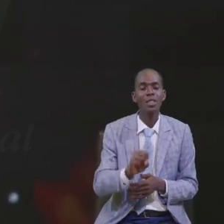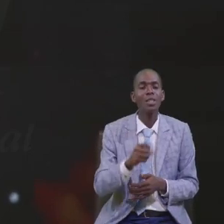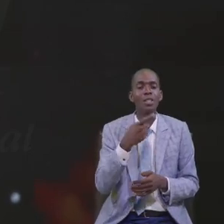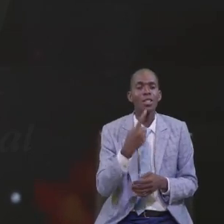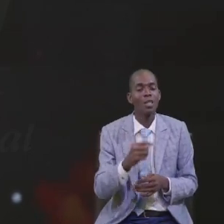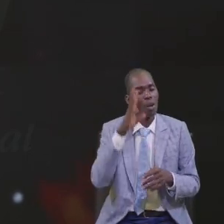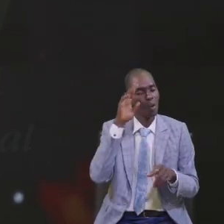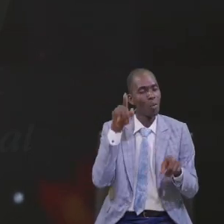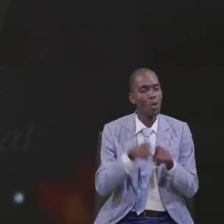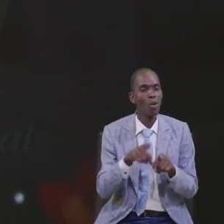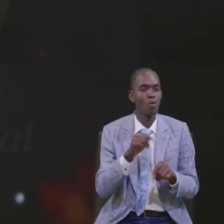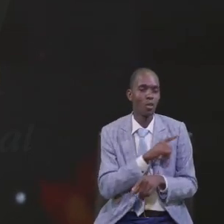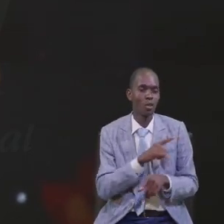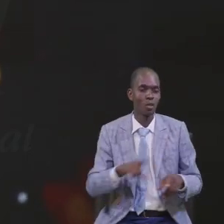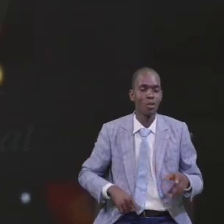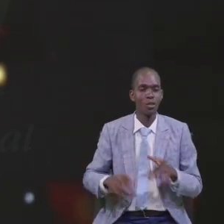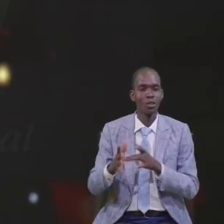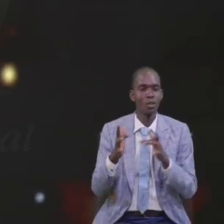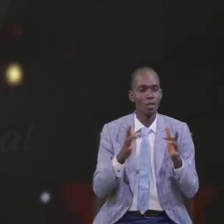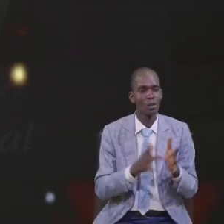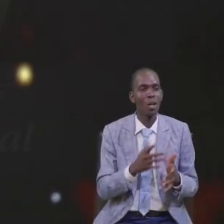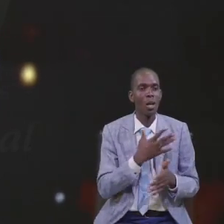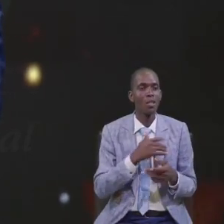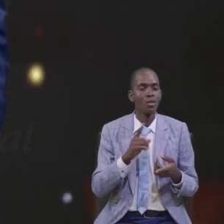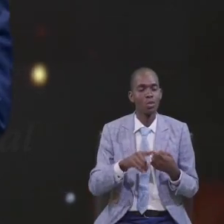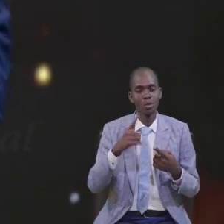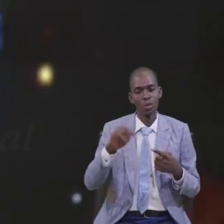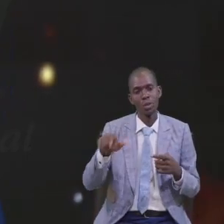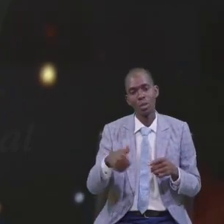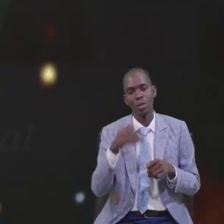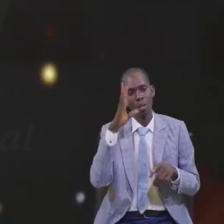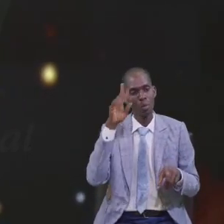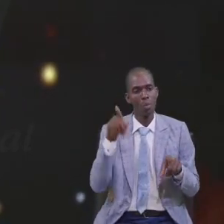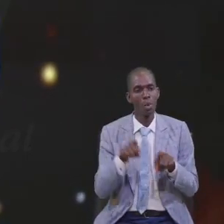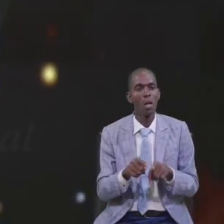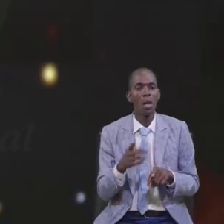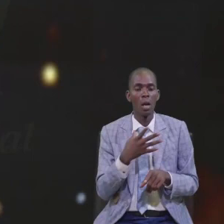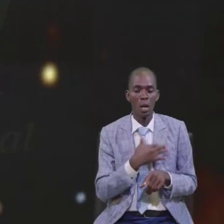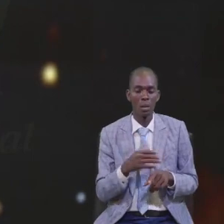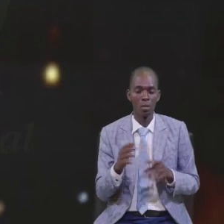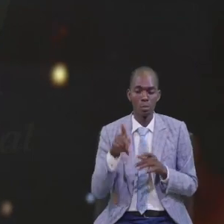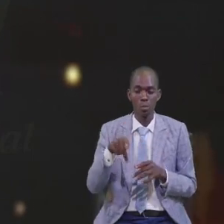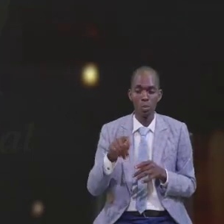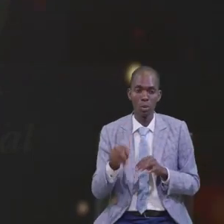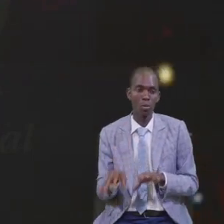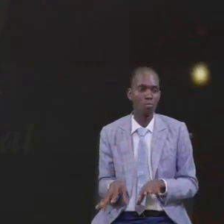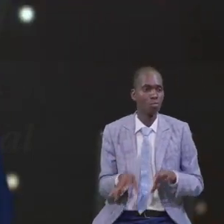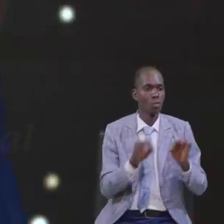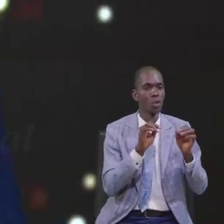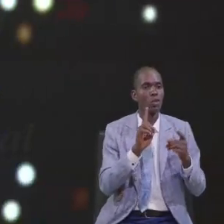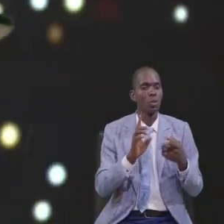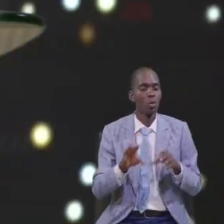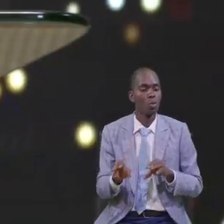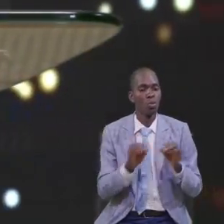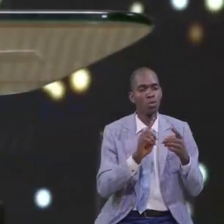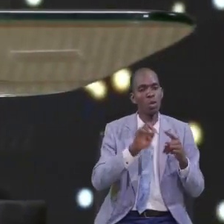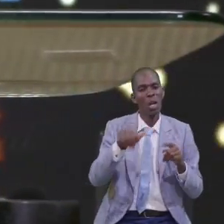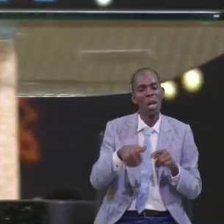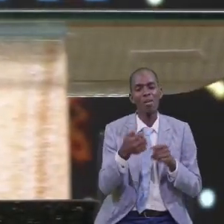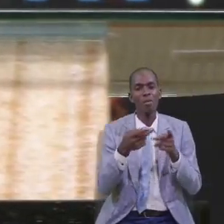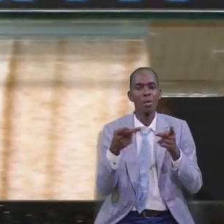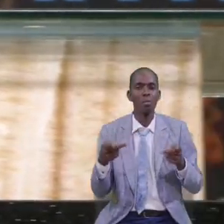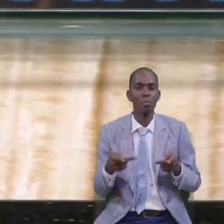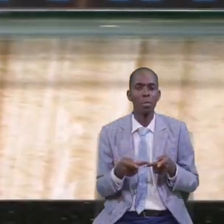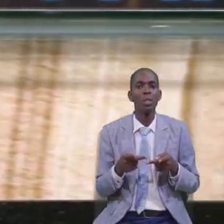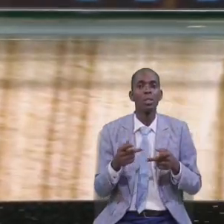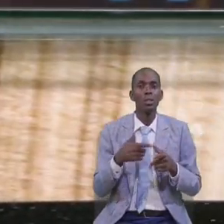Lord Jesus, and to the brethren. And he departed and went into another place. Then